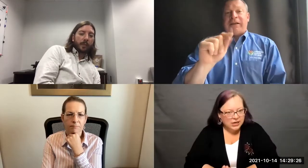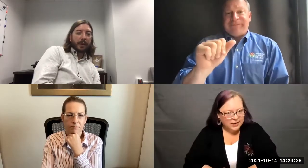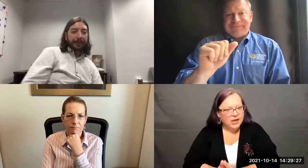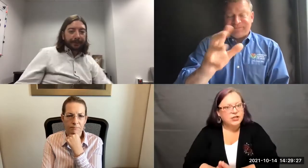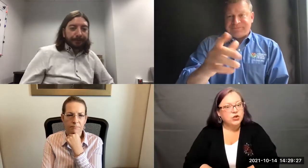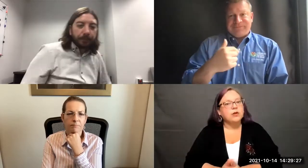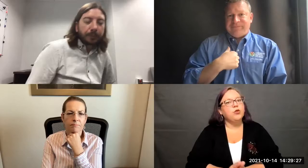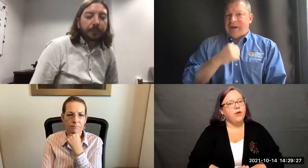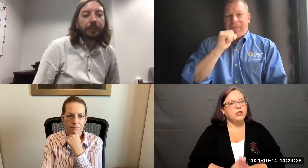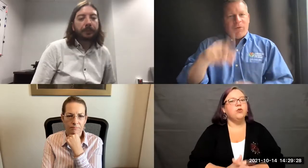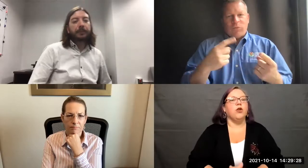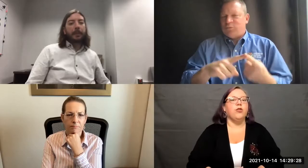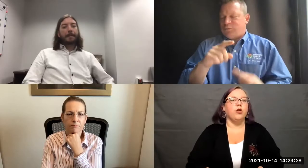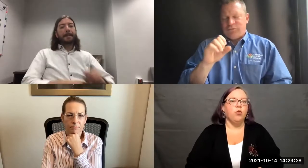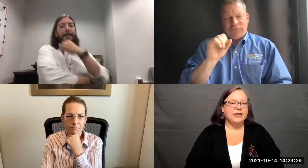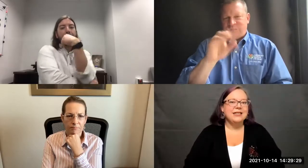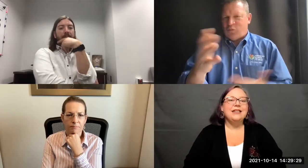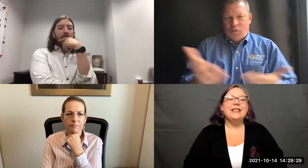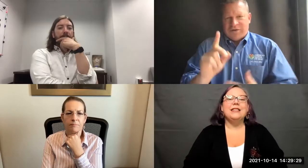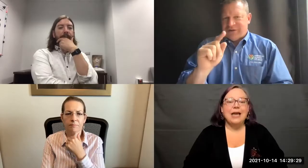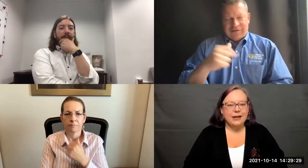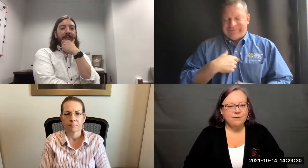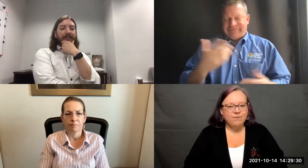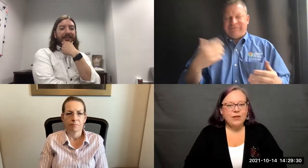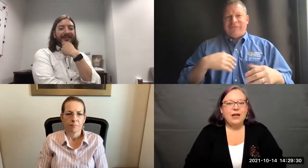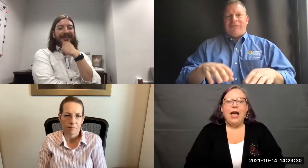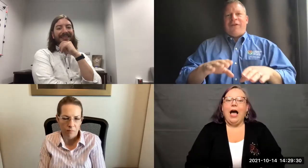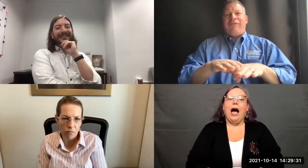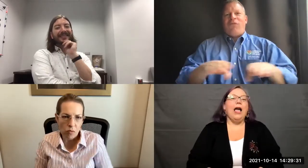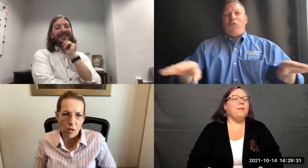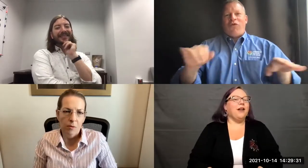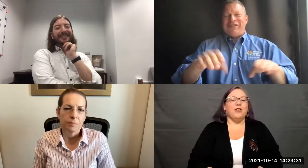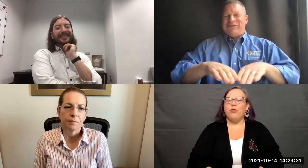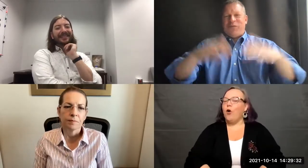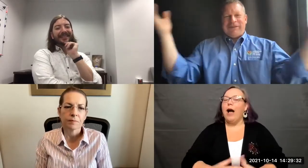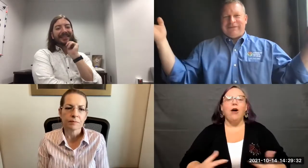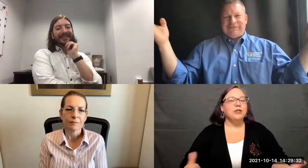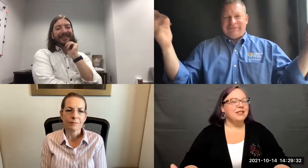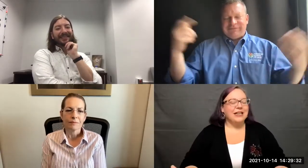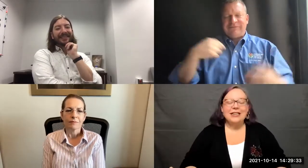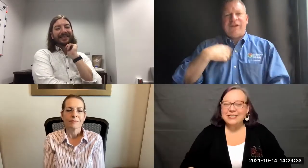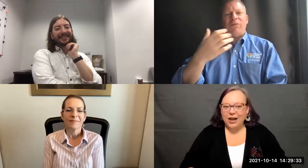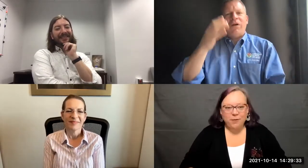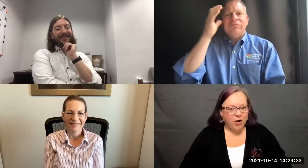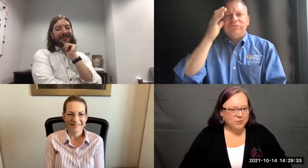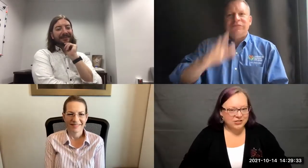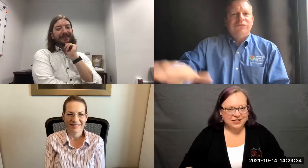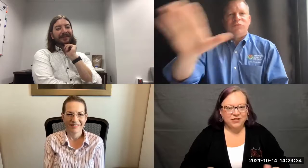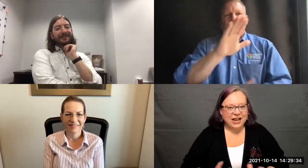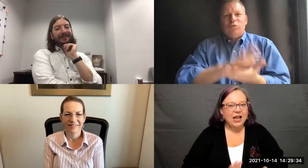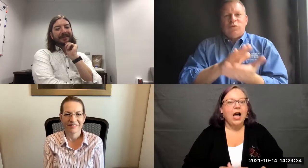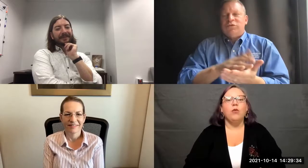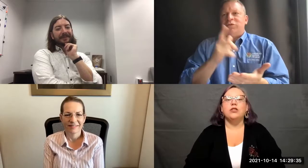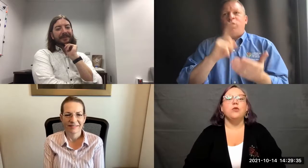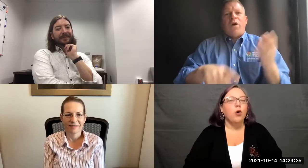at our time, I do want to move on to our third point, the data. I am not going to throw out any type of options